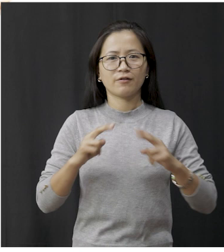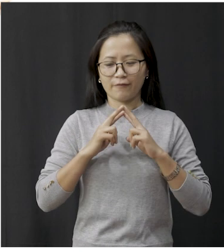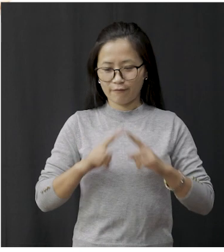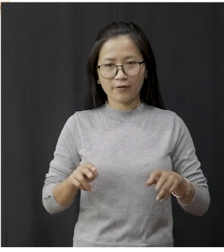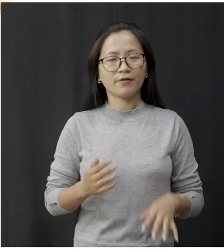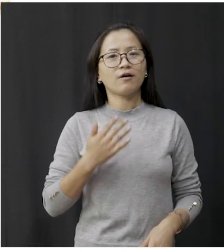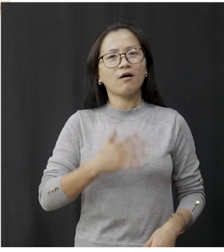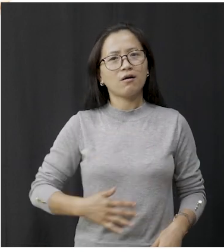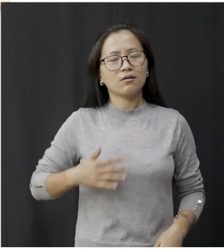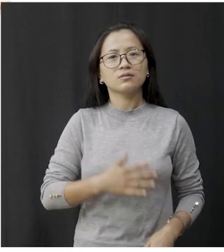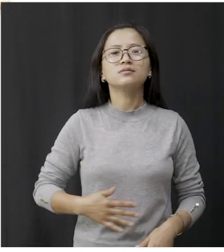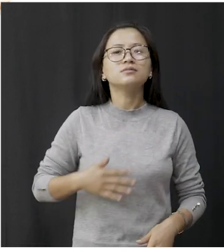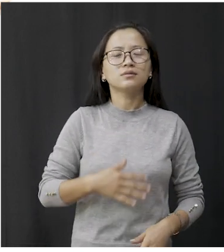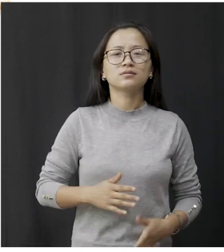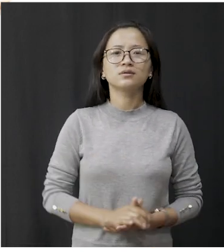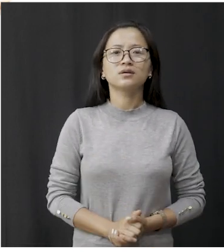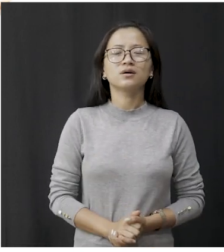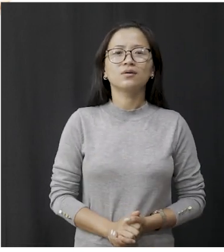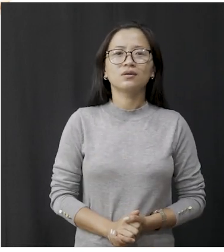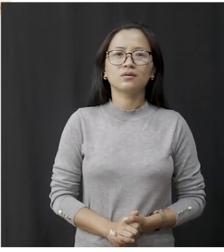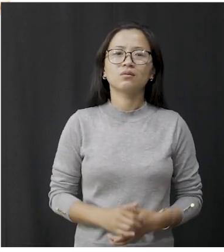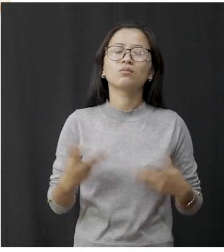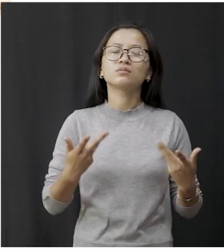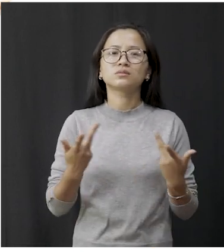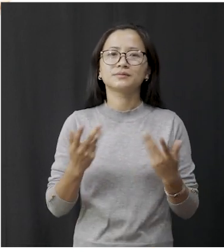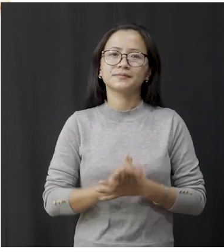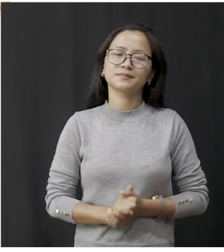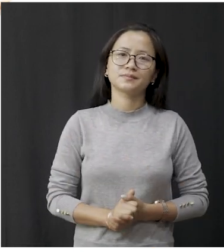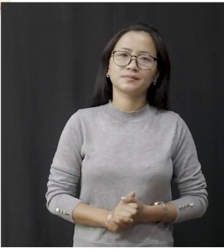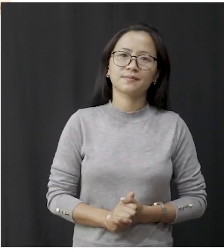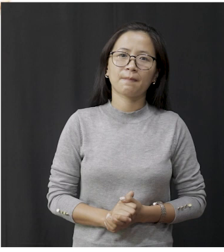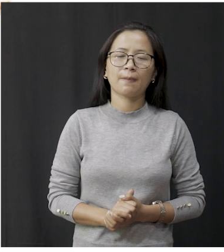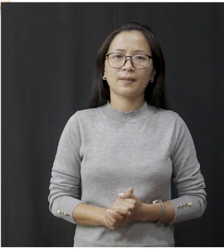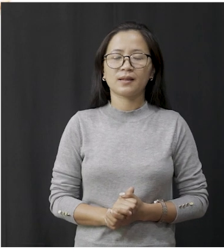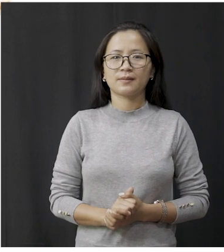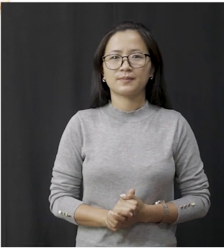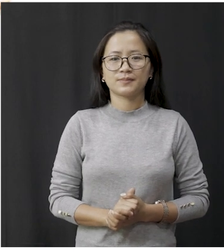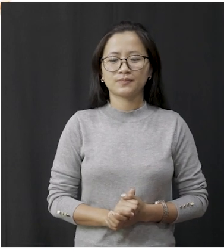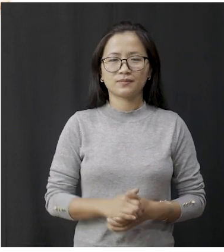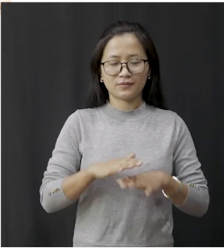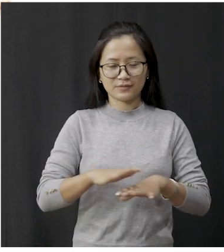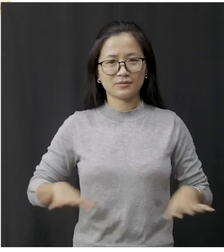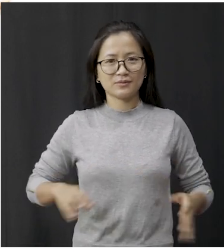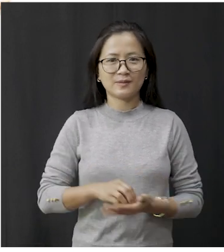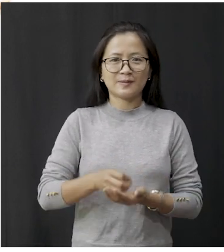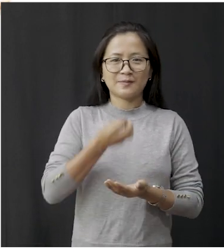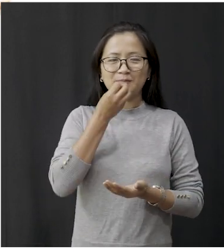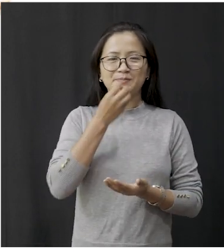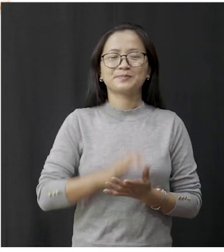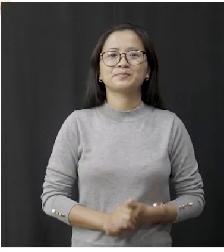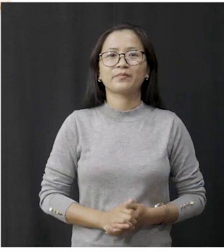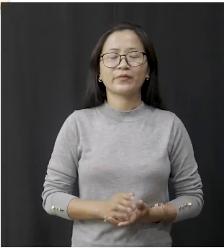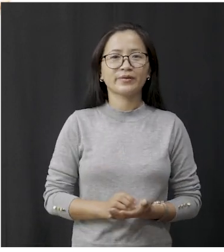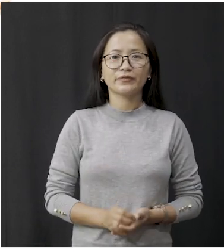hungry, okay? When you are very hungry, what do you do? So students, we eat, right? We